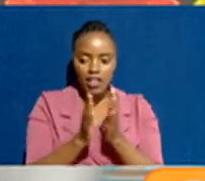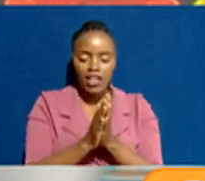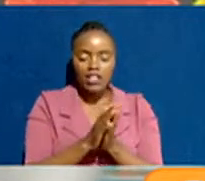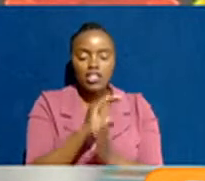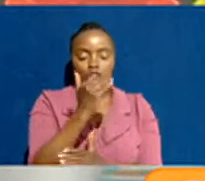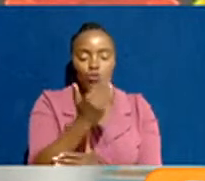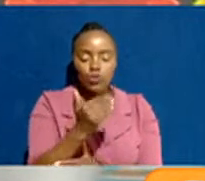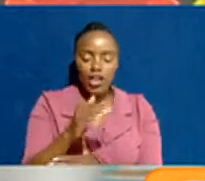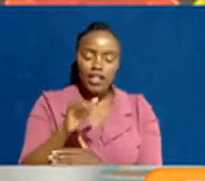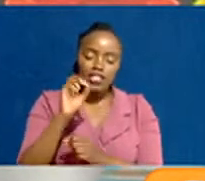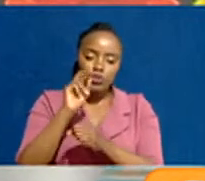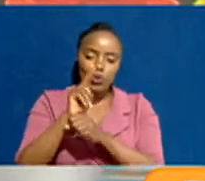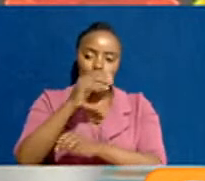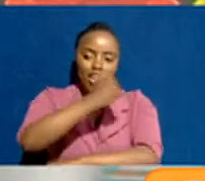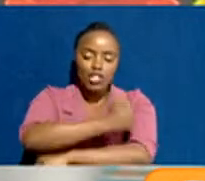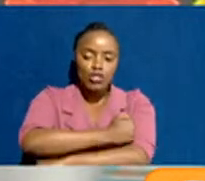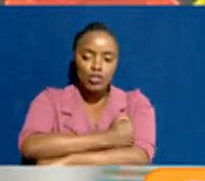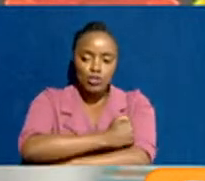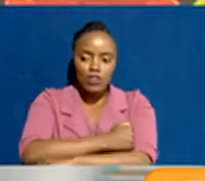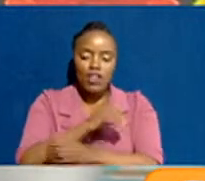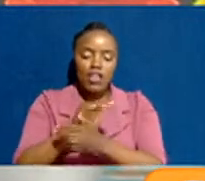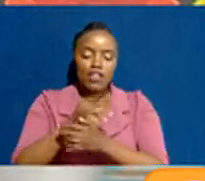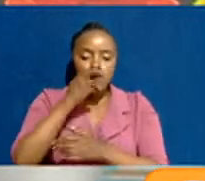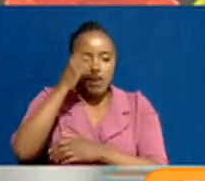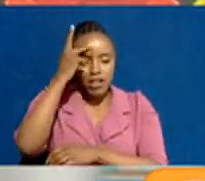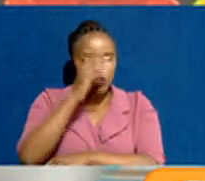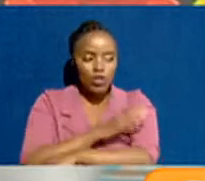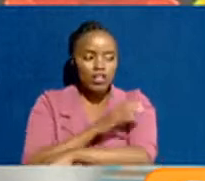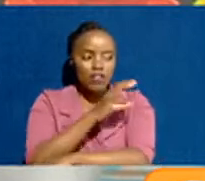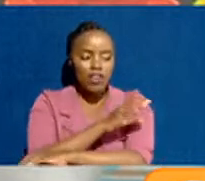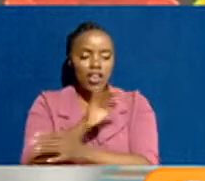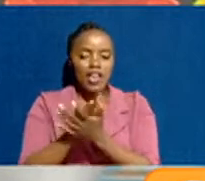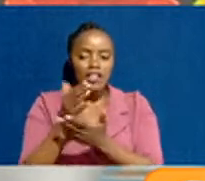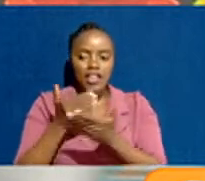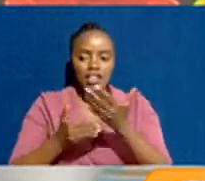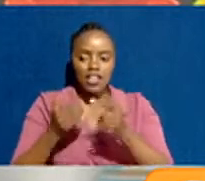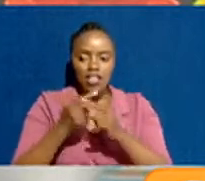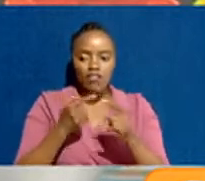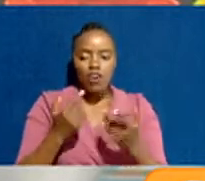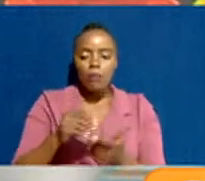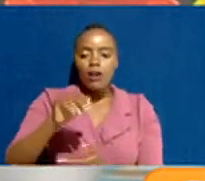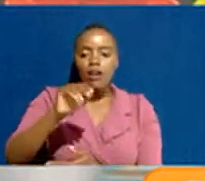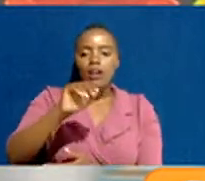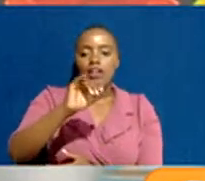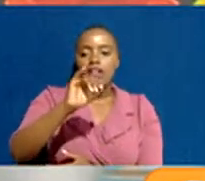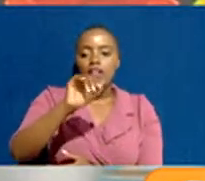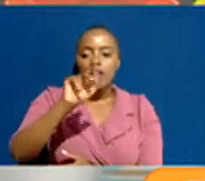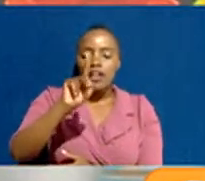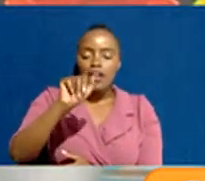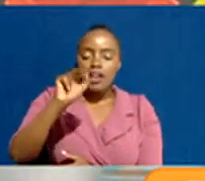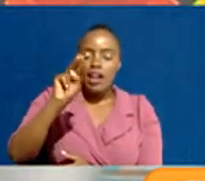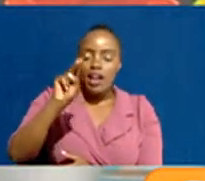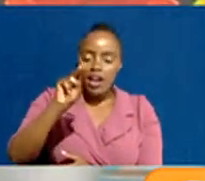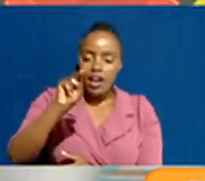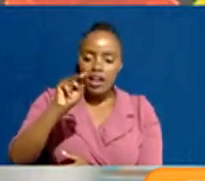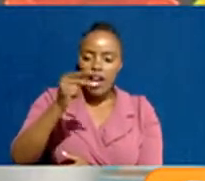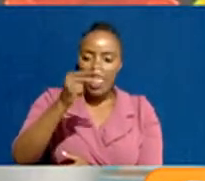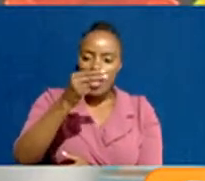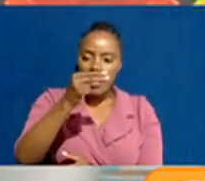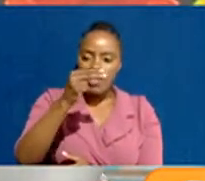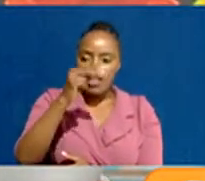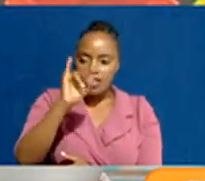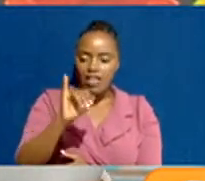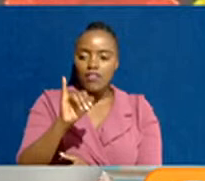and secondary school, and 5, parental empowerment and engagement. That's from Indimuli Kahi, the chairperson, Kenya Secondary School